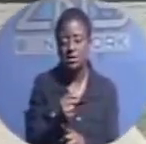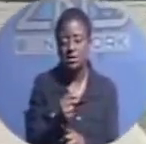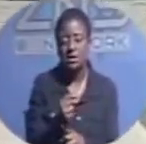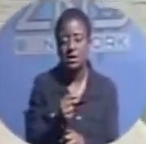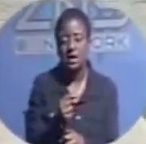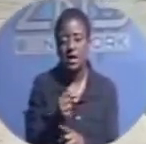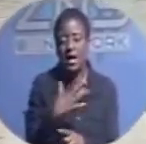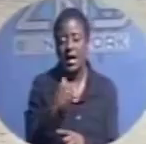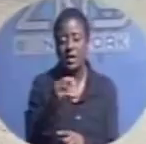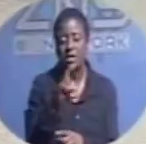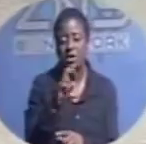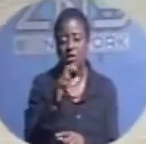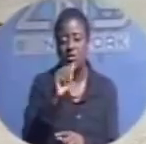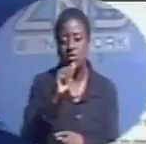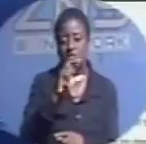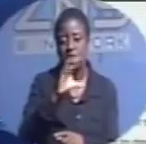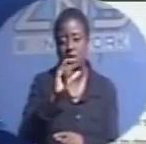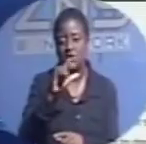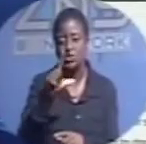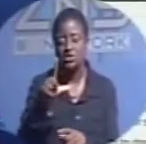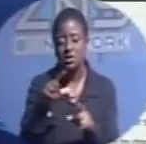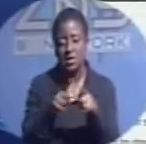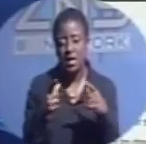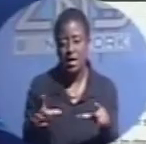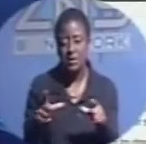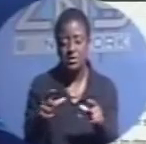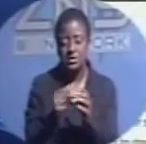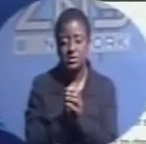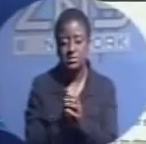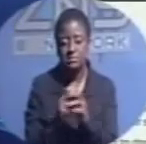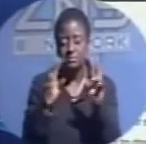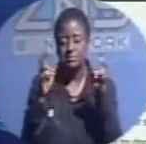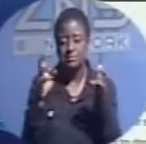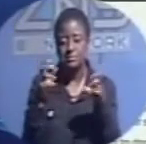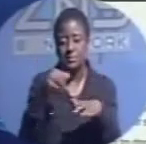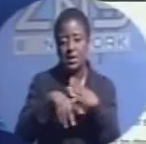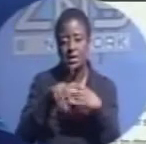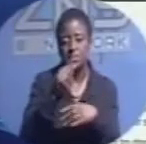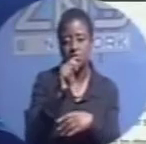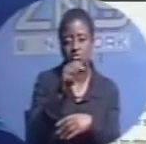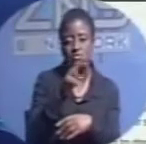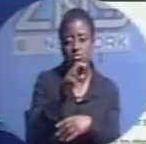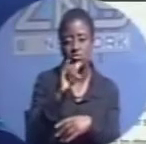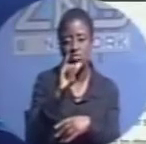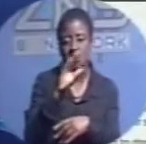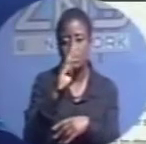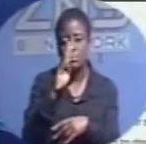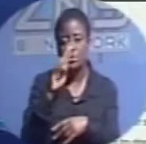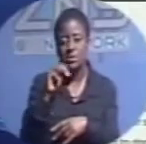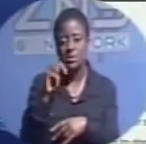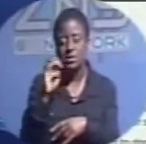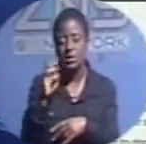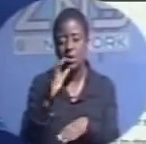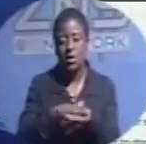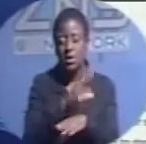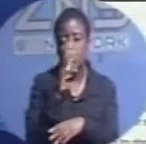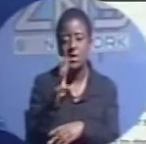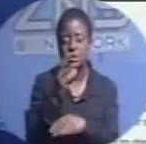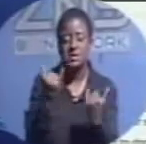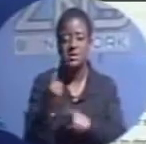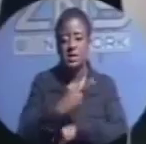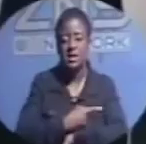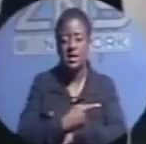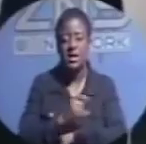at a condominium on East Bay Street. The article was headlined in the Tribune on Wednesday. Today I seek to invoke the